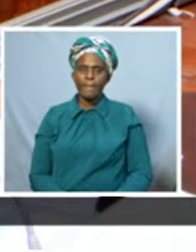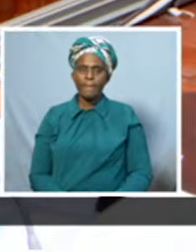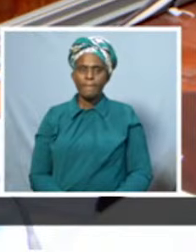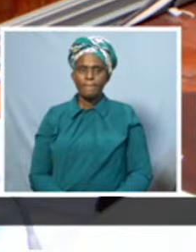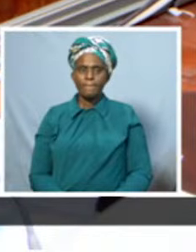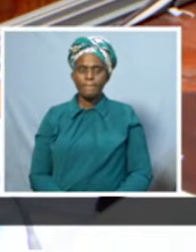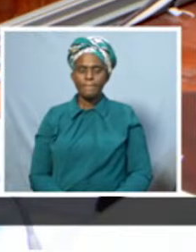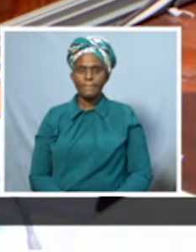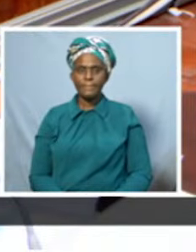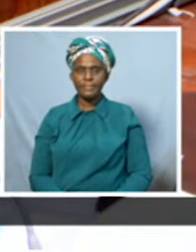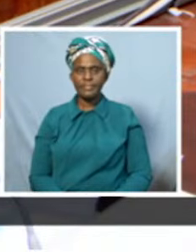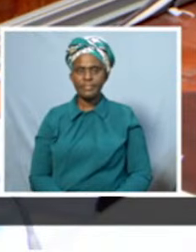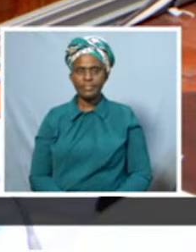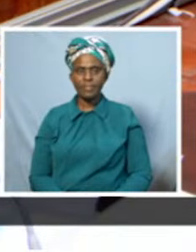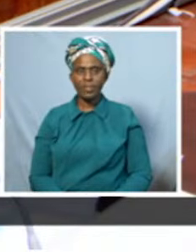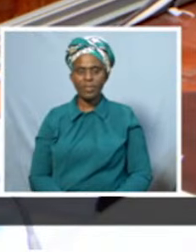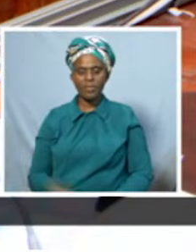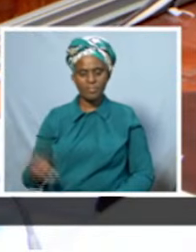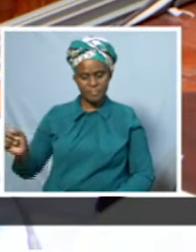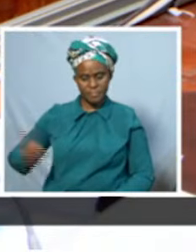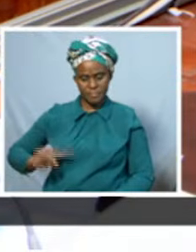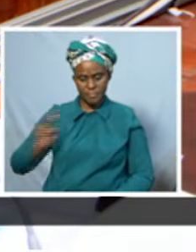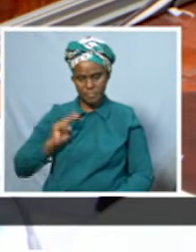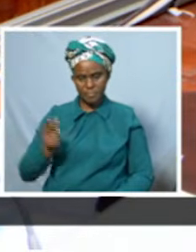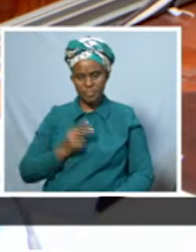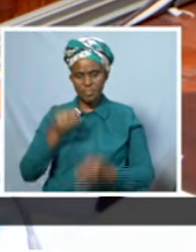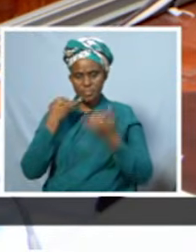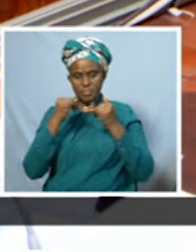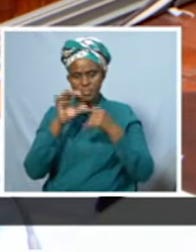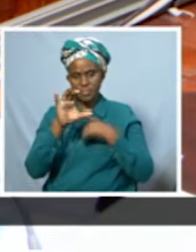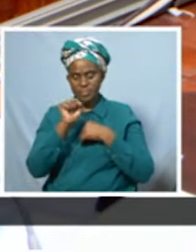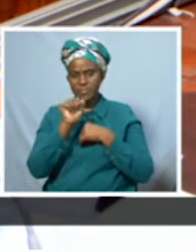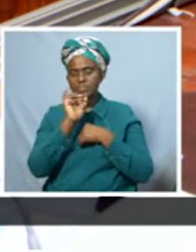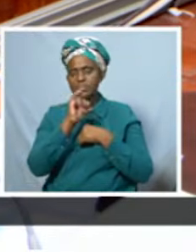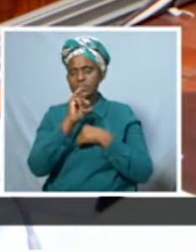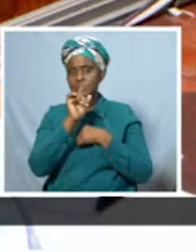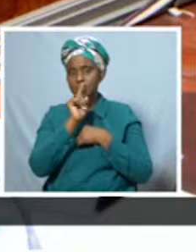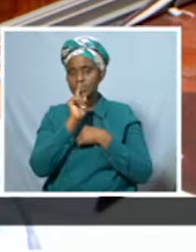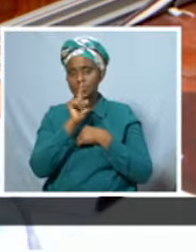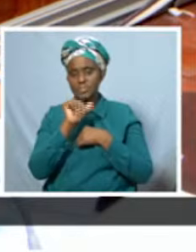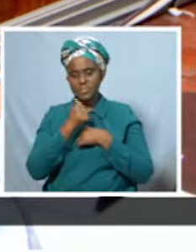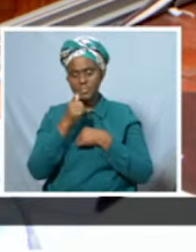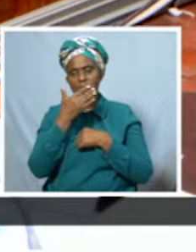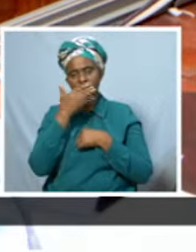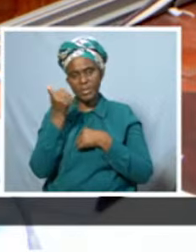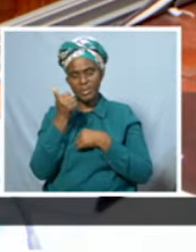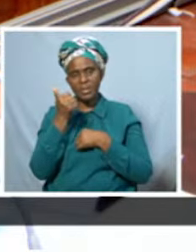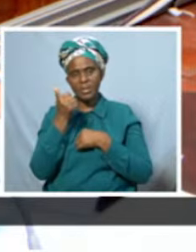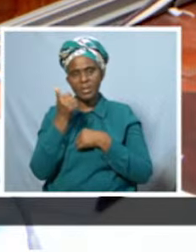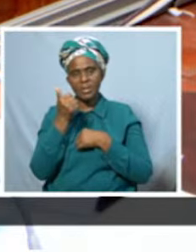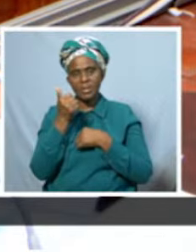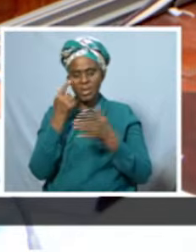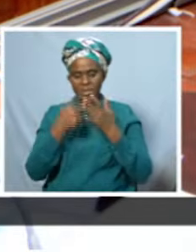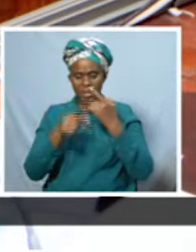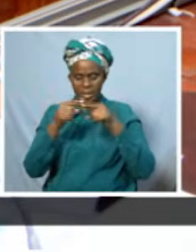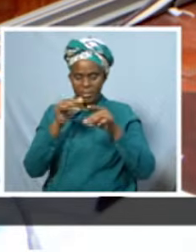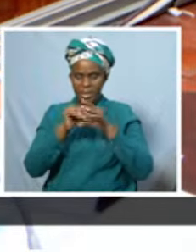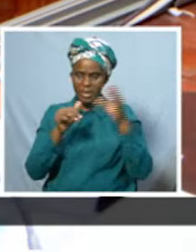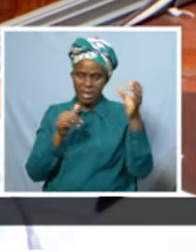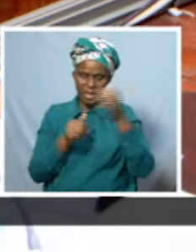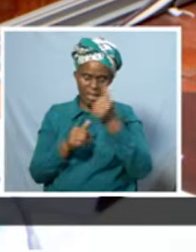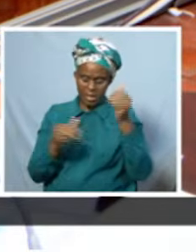So can you satisfy us by confirming CS that no, actually you have been doing your best? Because what happens in other